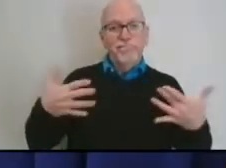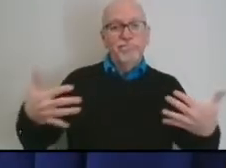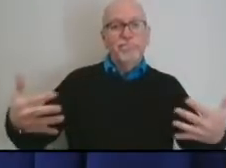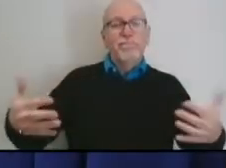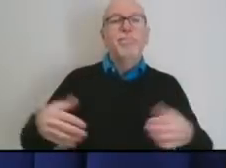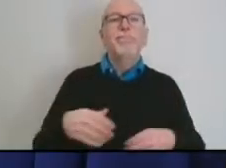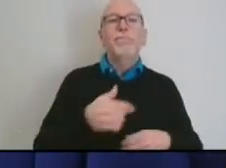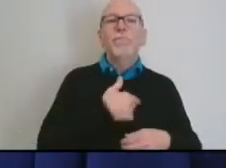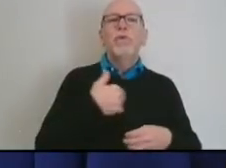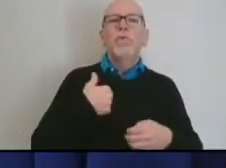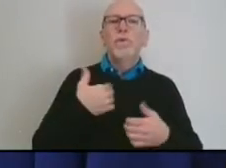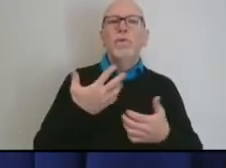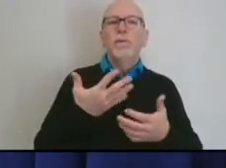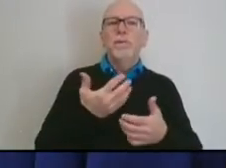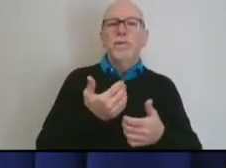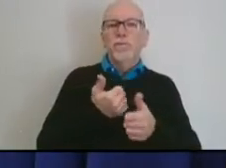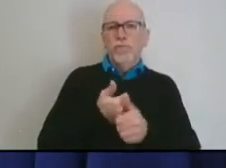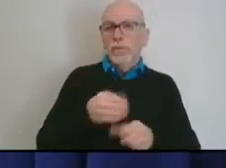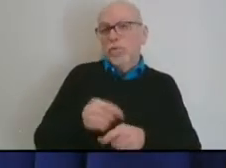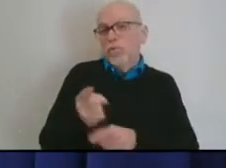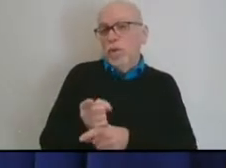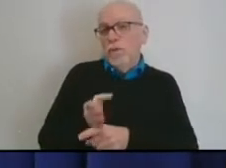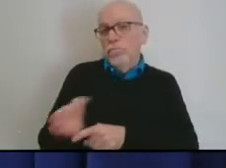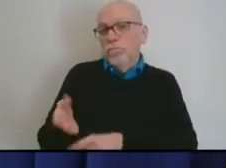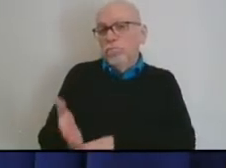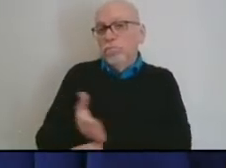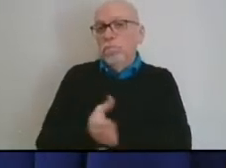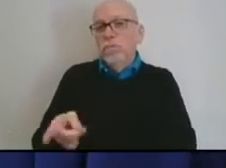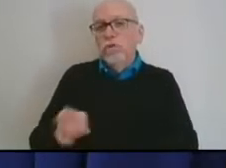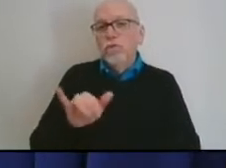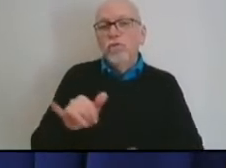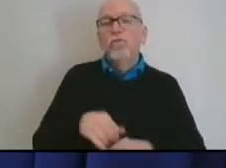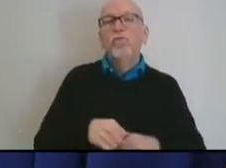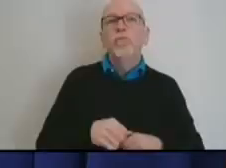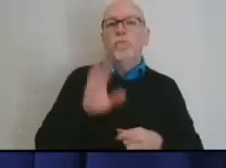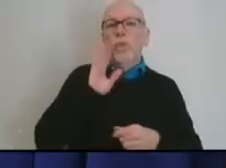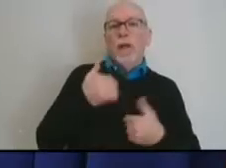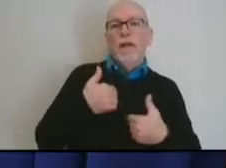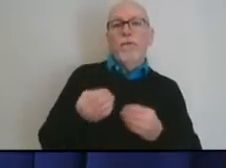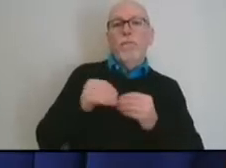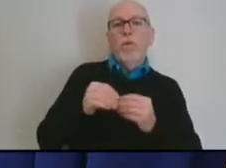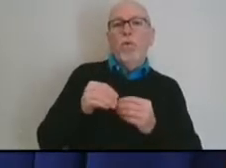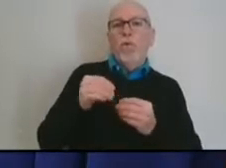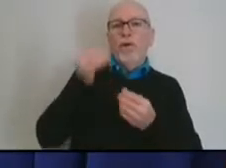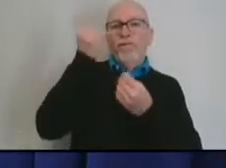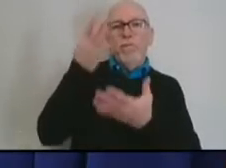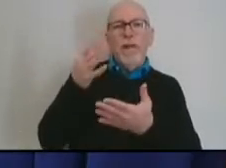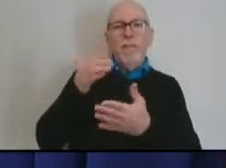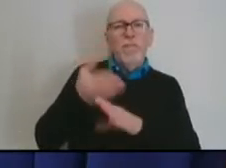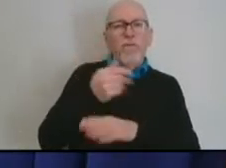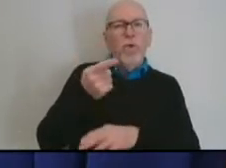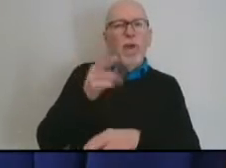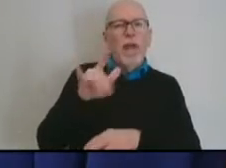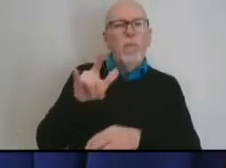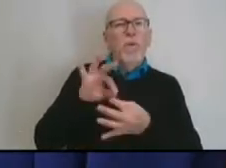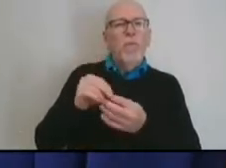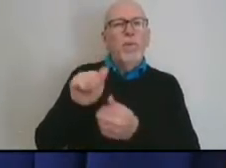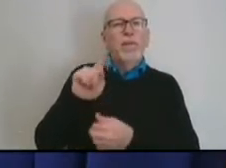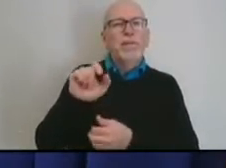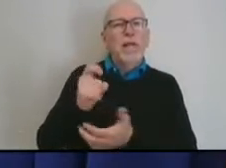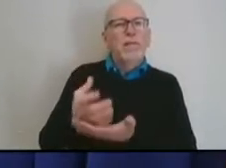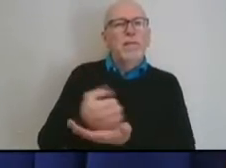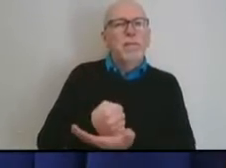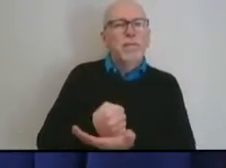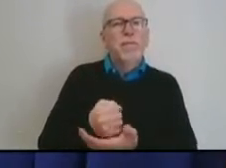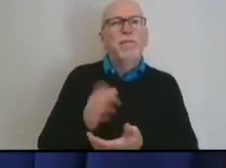we're tracking in the right direction there as well. We'll get some new revenue numbers out before April, and that will inform us, but then we'll be looking